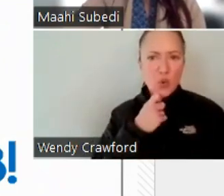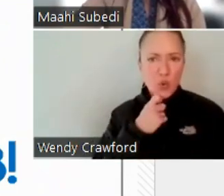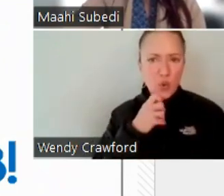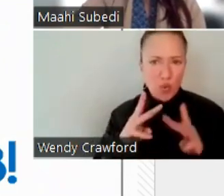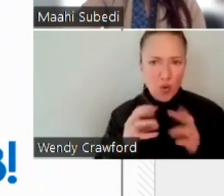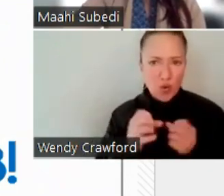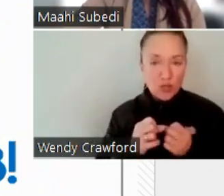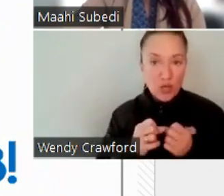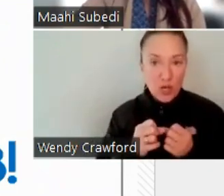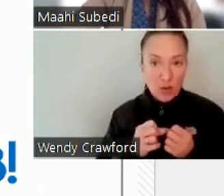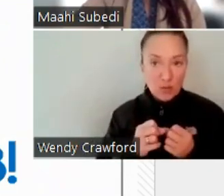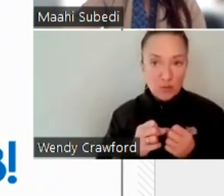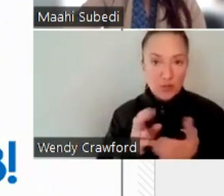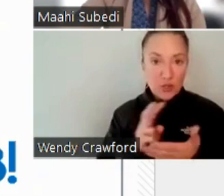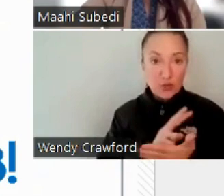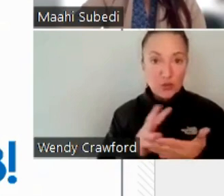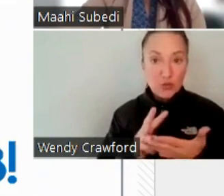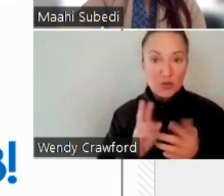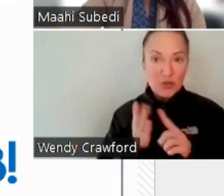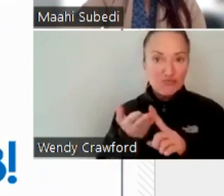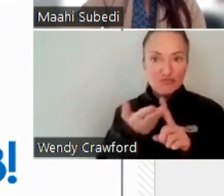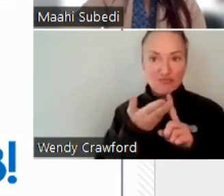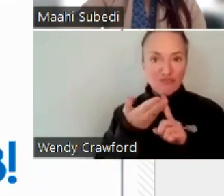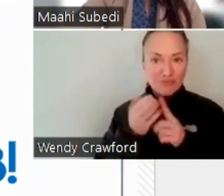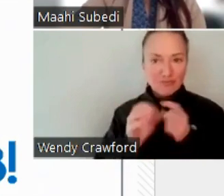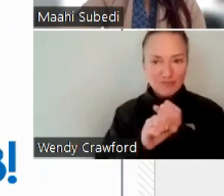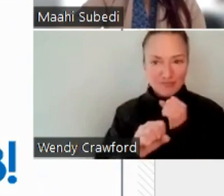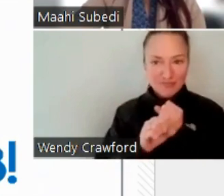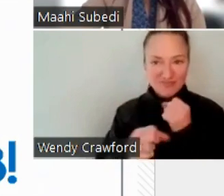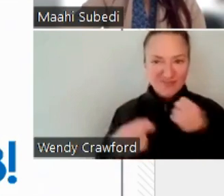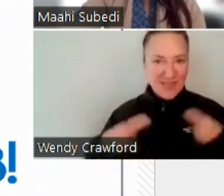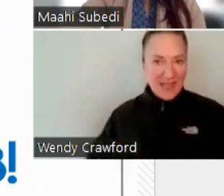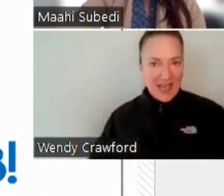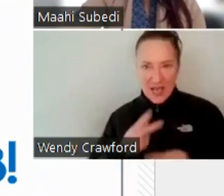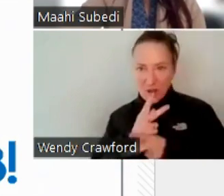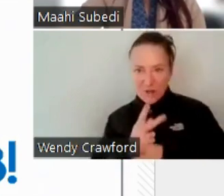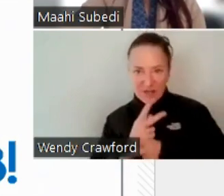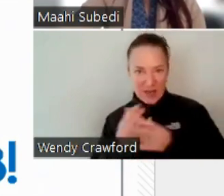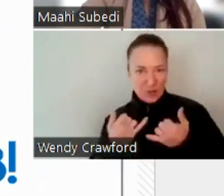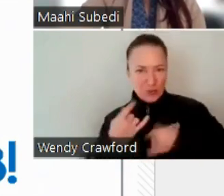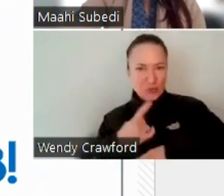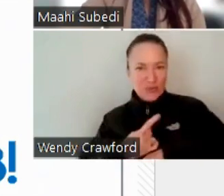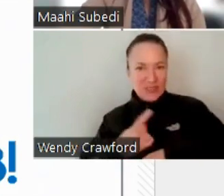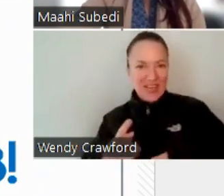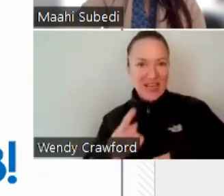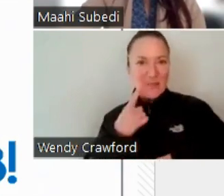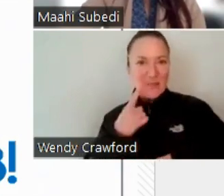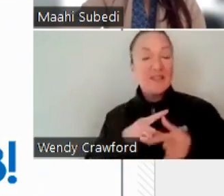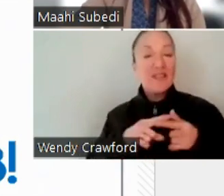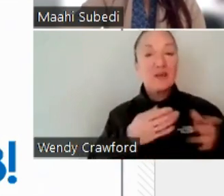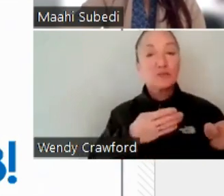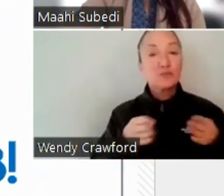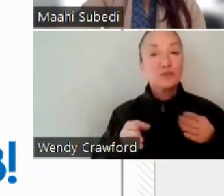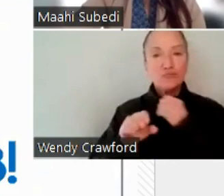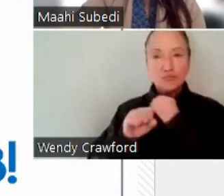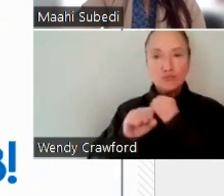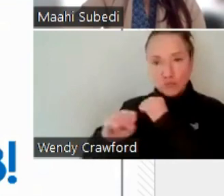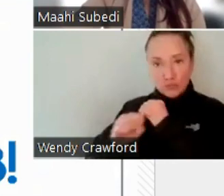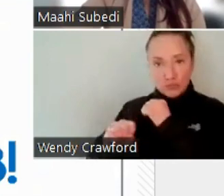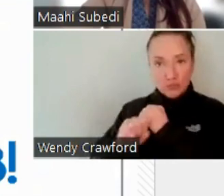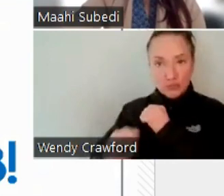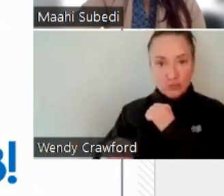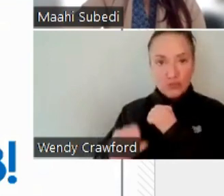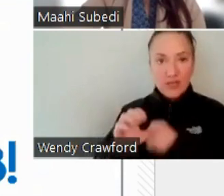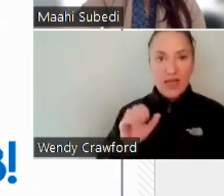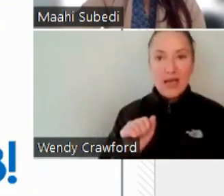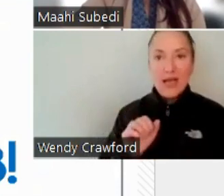an influencer marketer. I know we have a lot of healthcare students here today. We're switching to marketing, talking to a woman named Amber